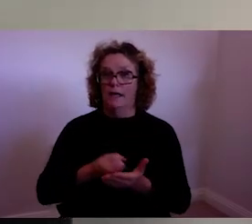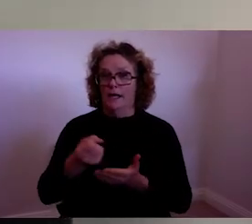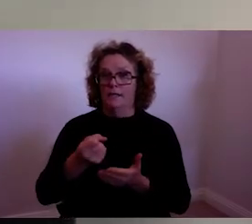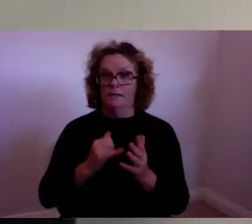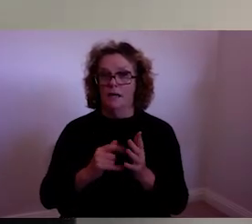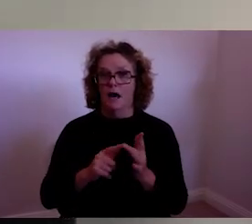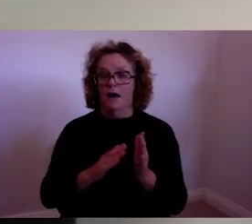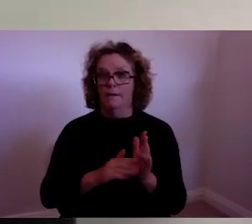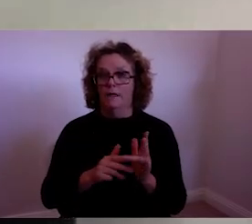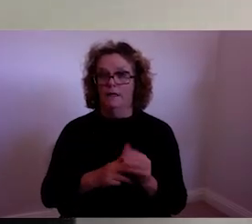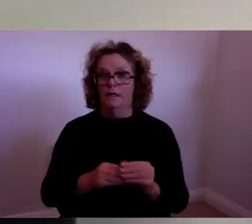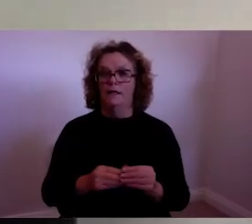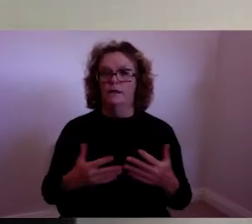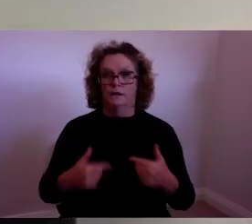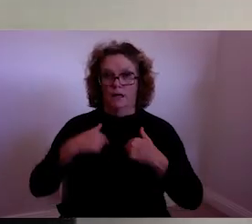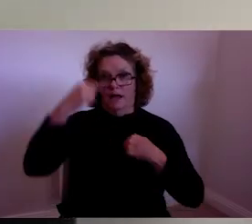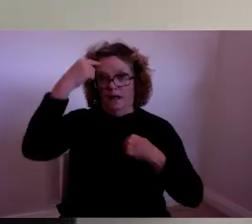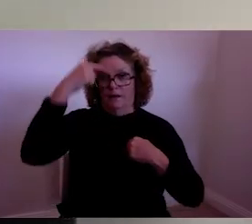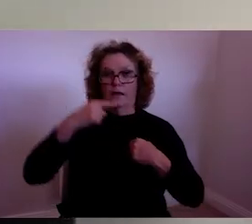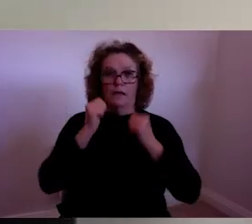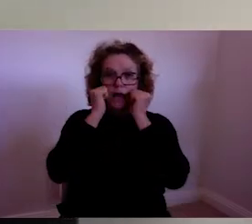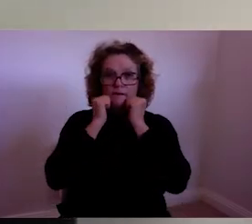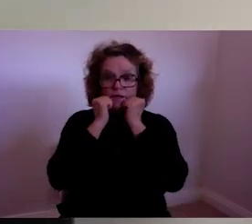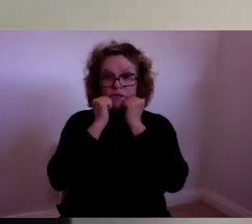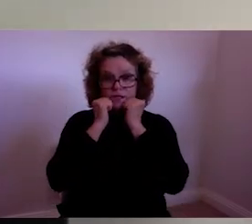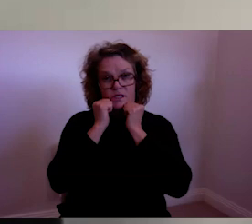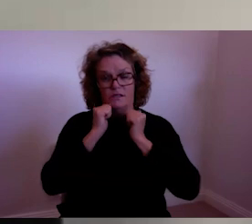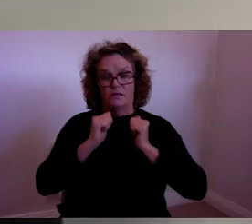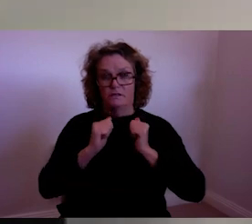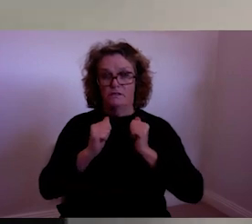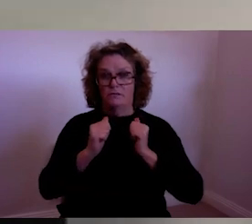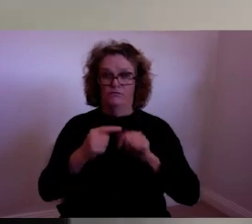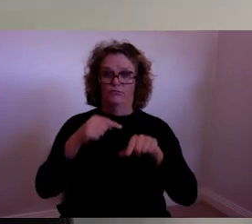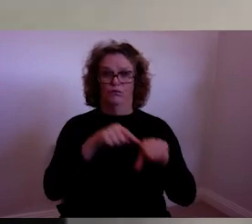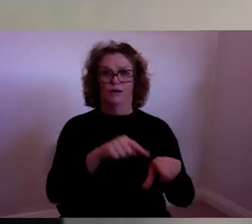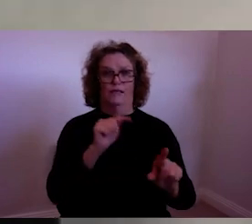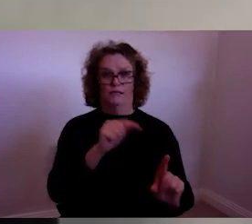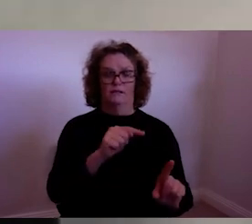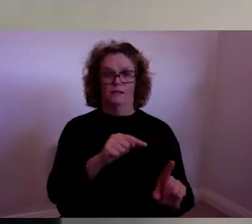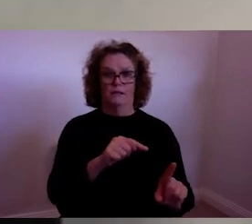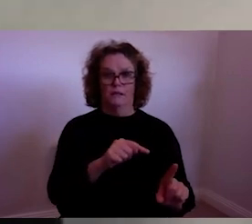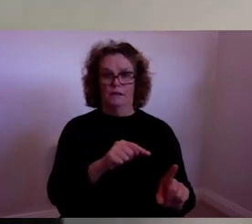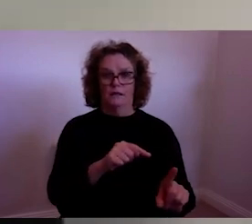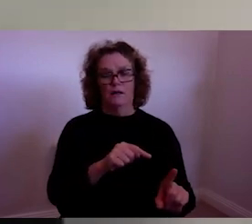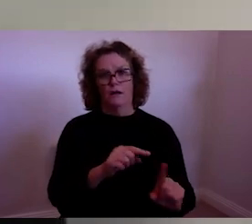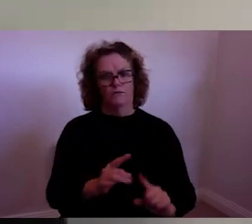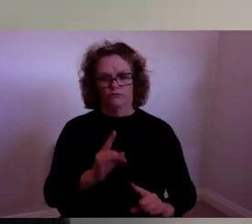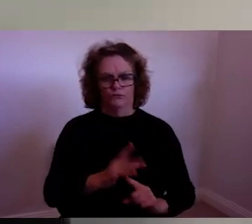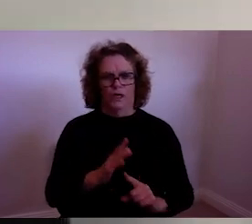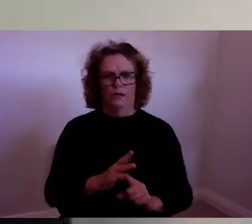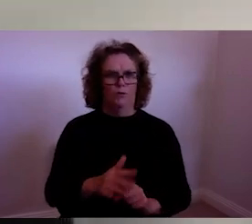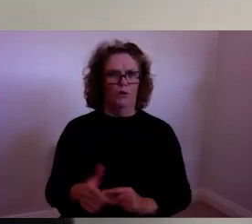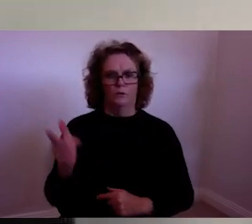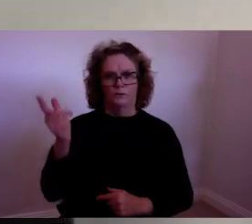evidence-based practice is a fundamental principle of how we should be